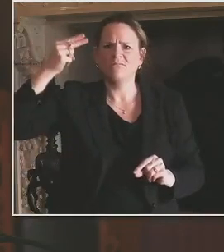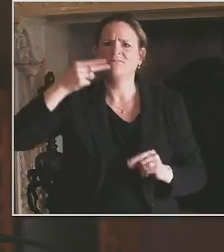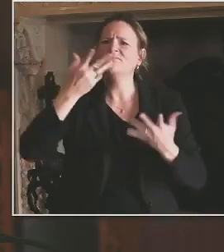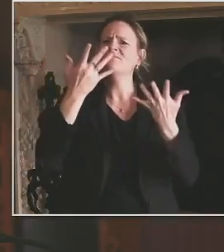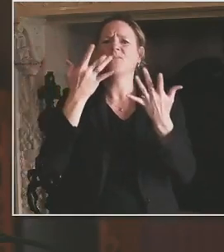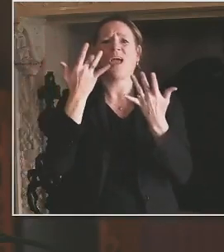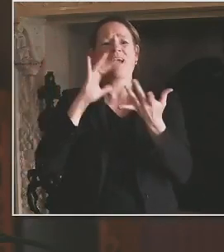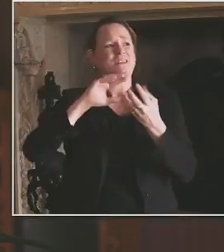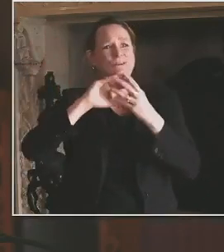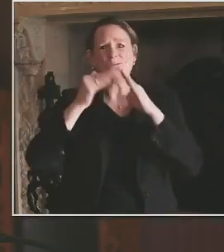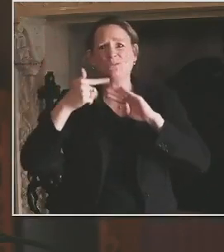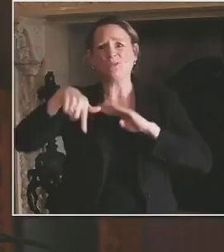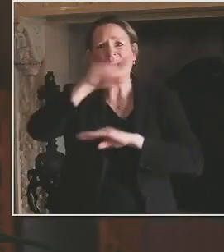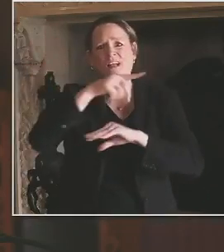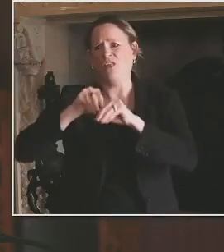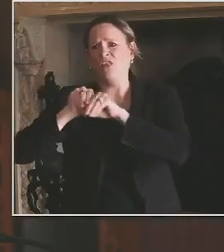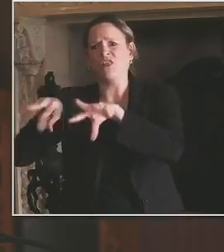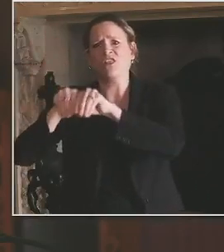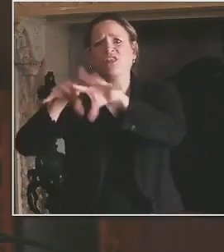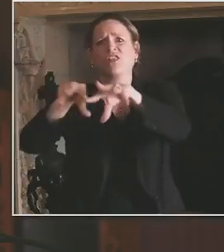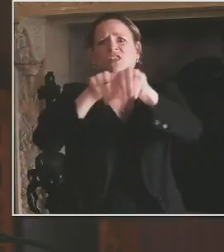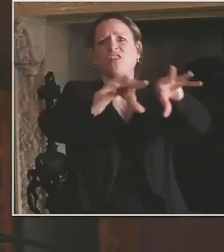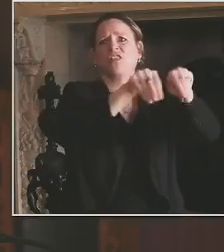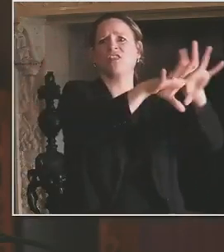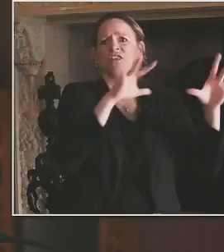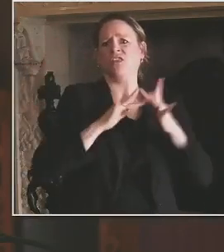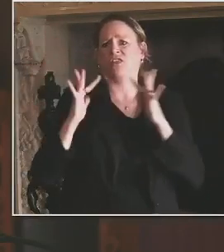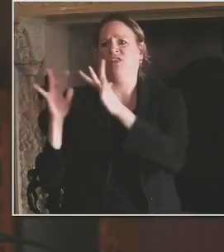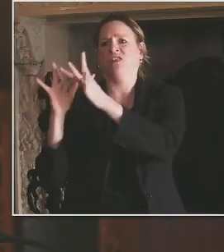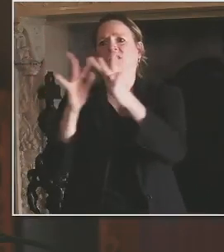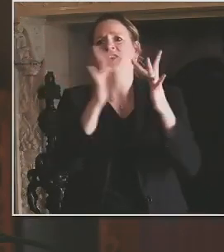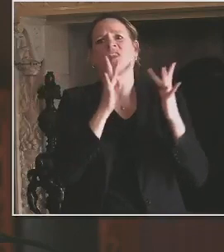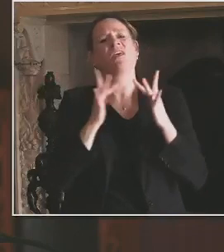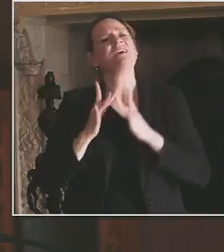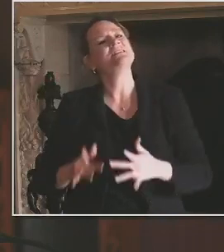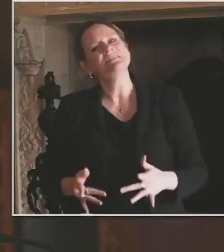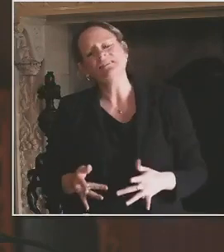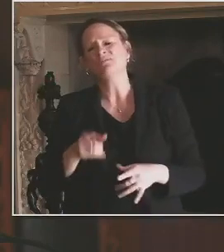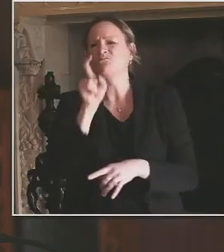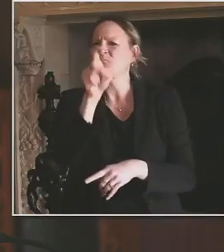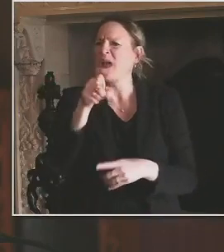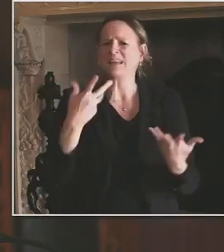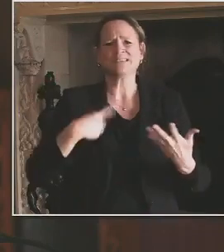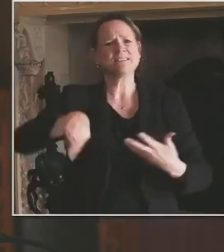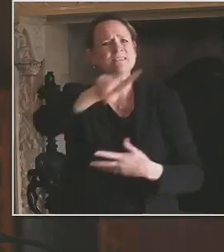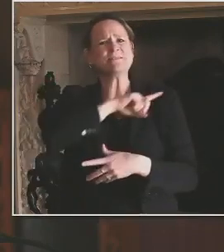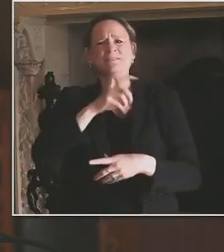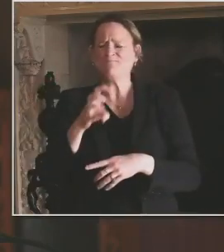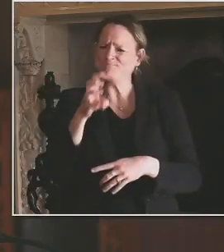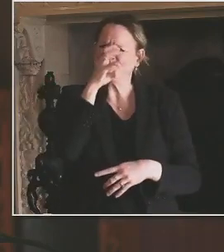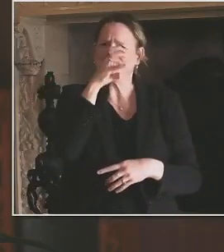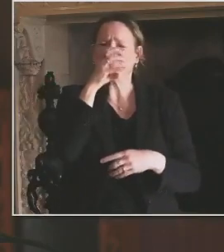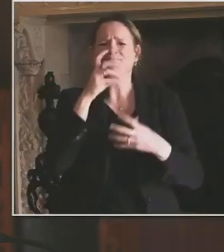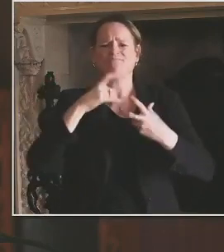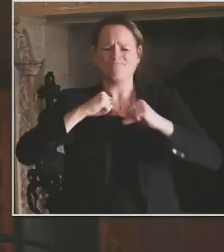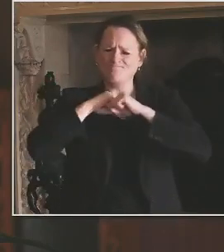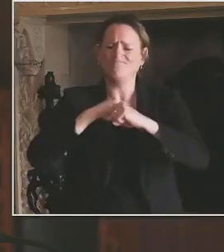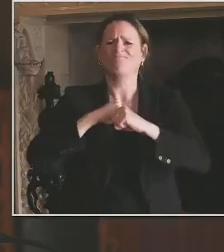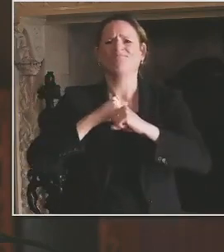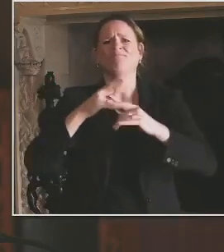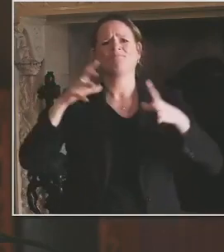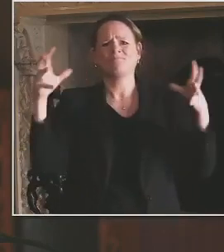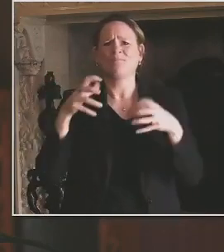that mean? It means we need to double down on protecting our families and our communities. It means staying home and limiting our